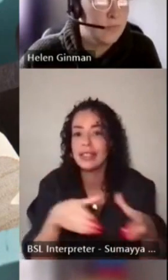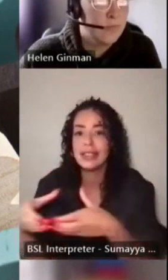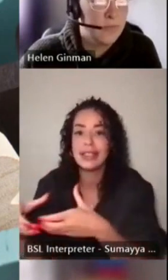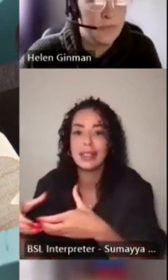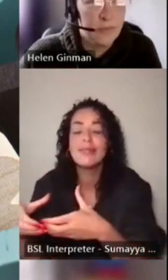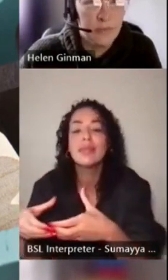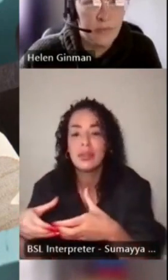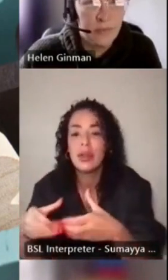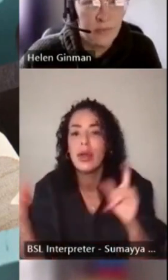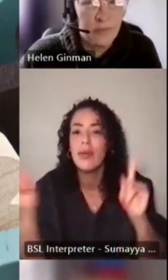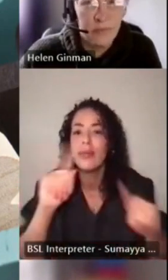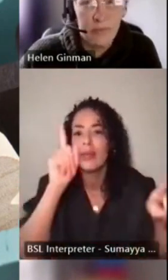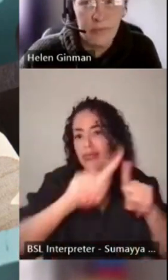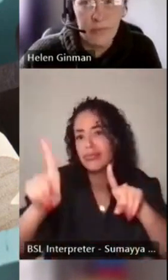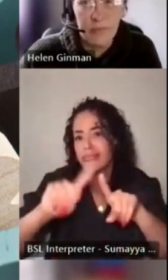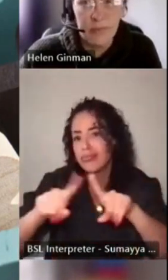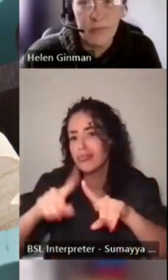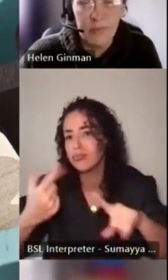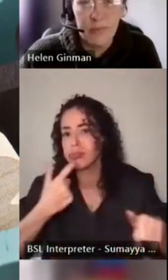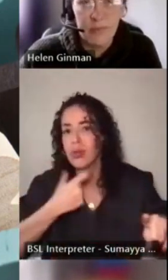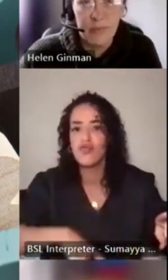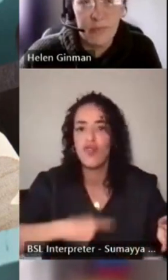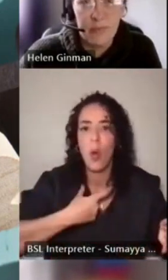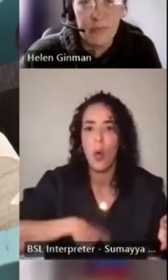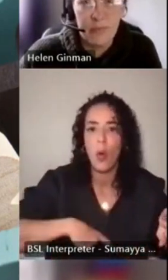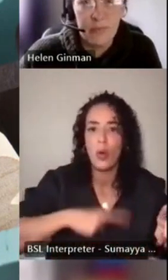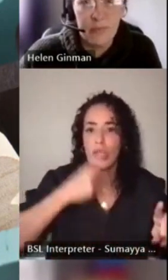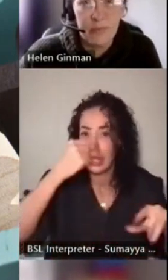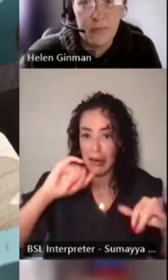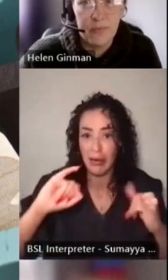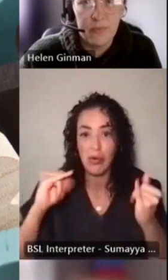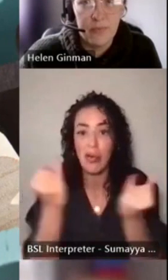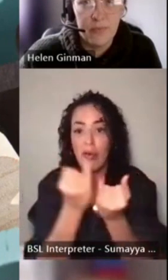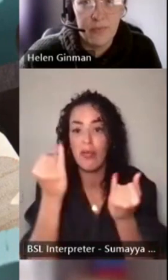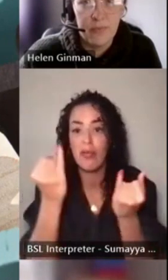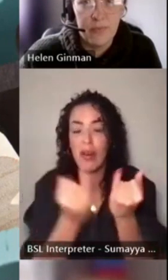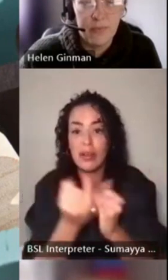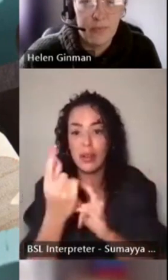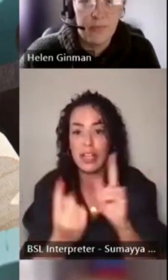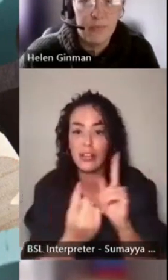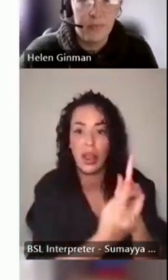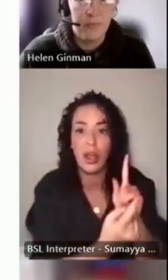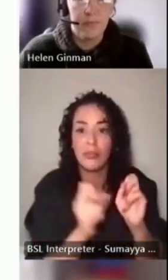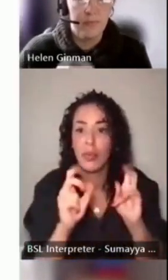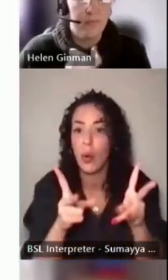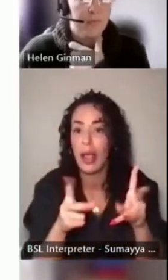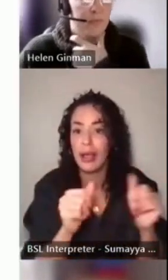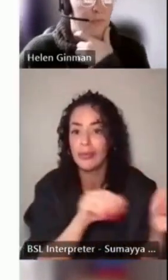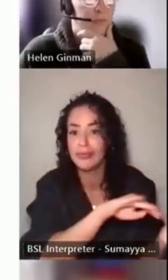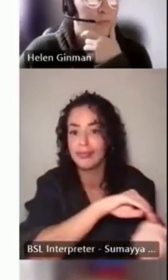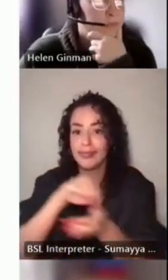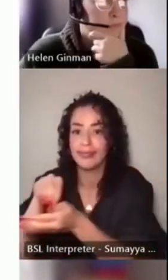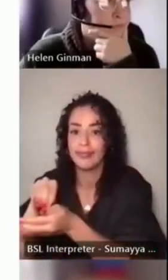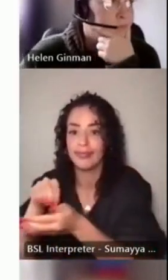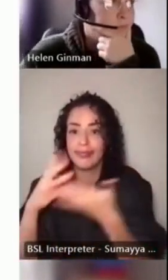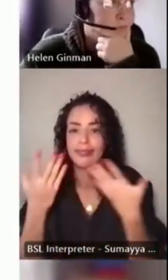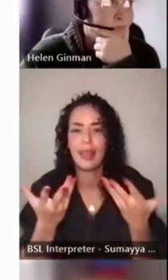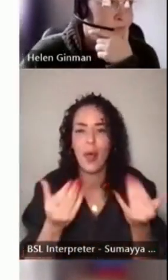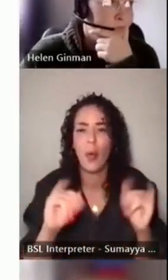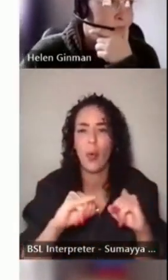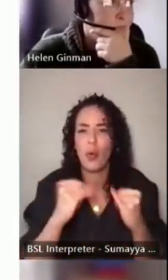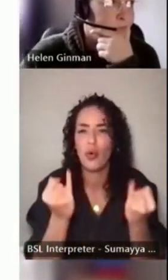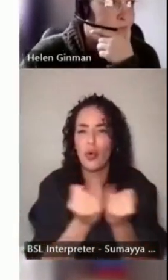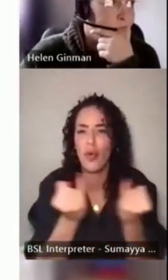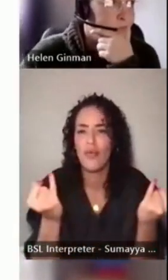that are in conflict with one another. Okay, so now we're going to move on to looking at conflict in